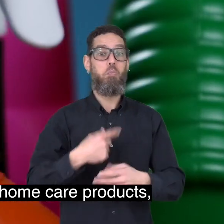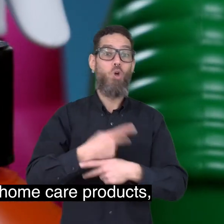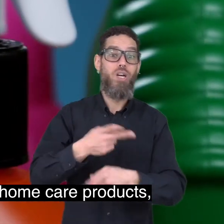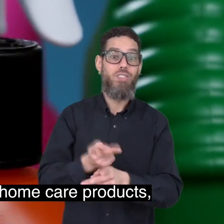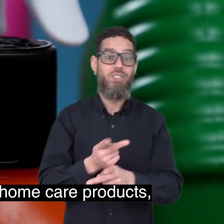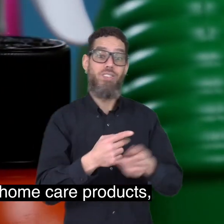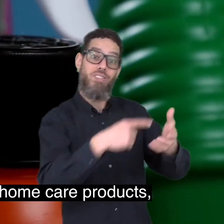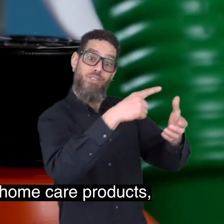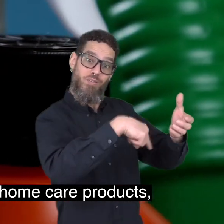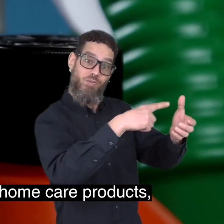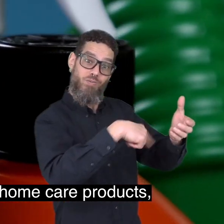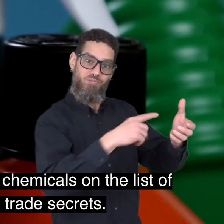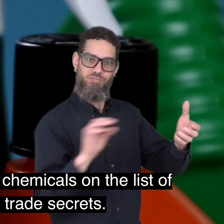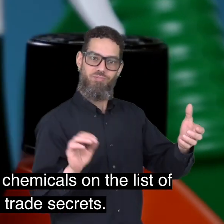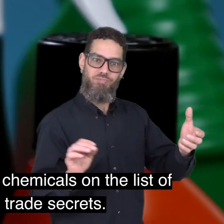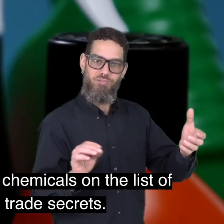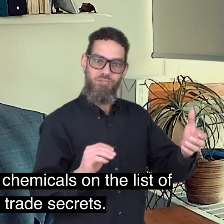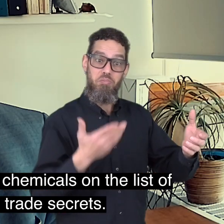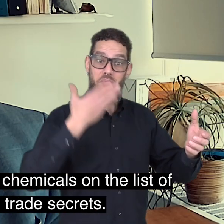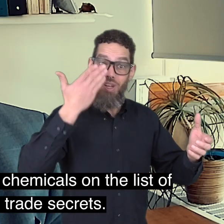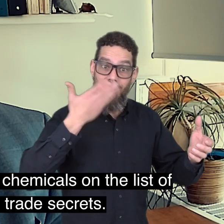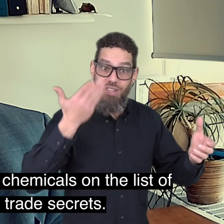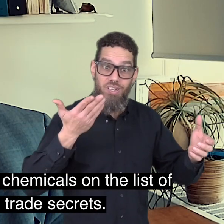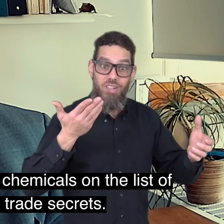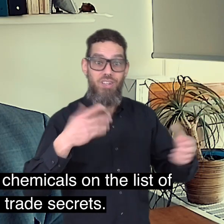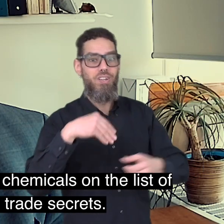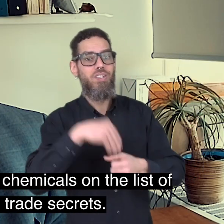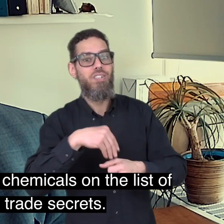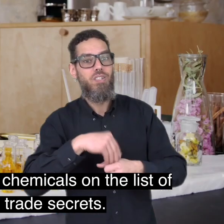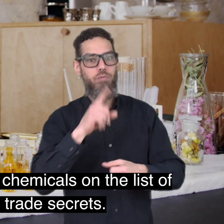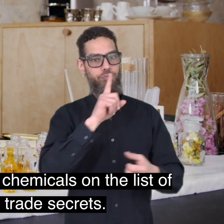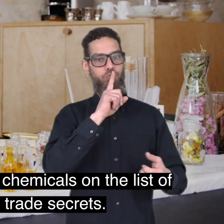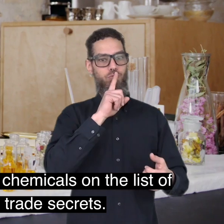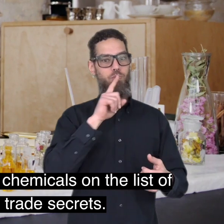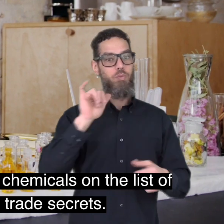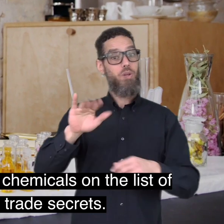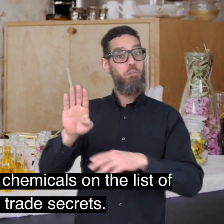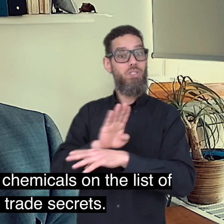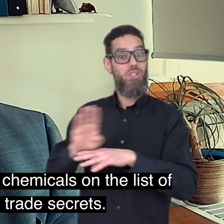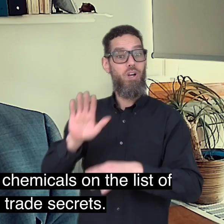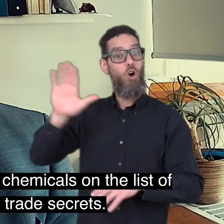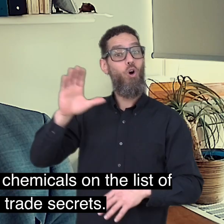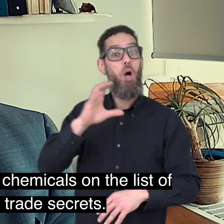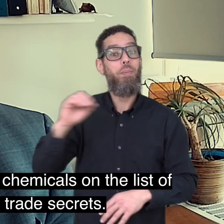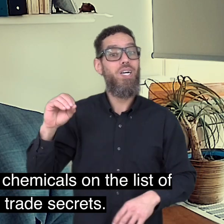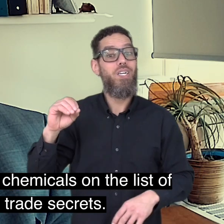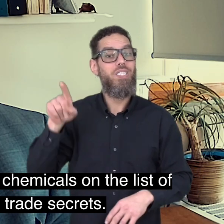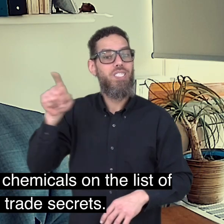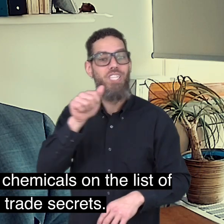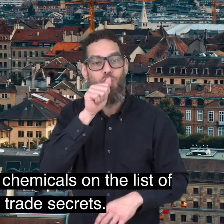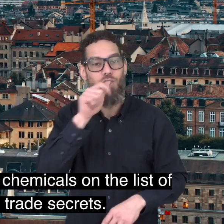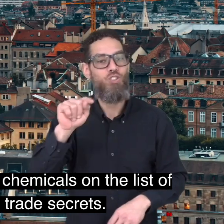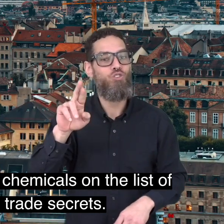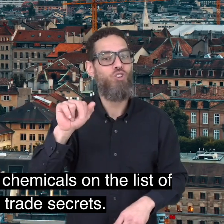required to disclose fragrance chemicals on the list of ingredients, as fragrance recipes are considered trade secrets. This system is